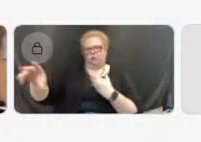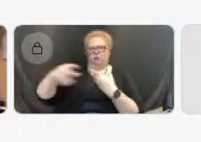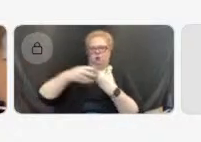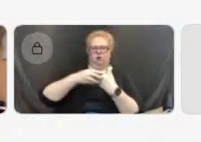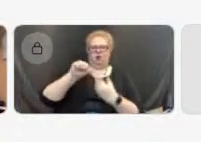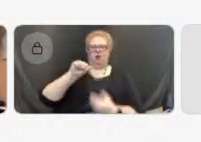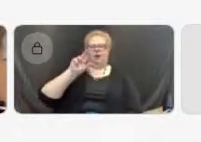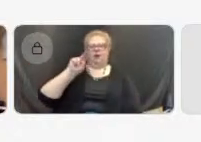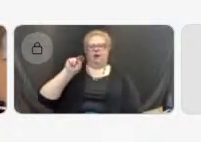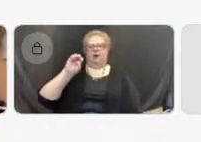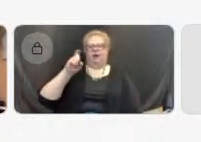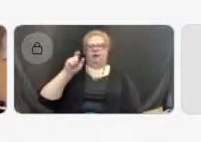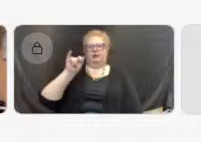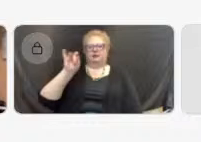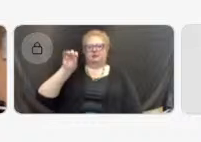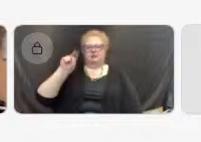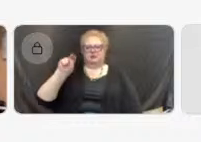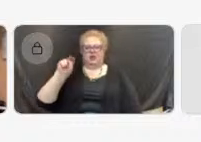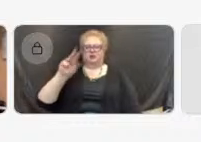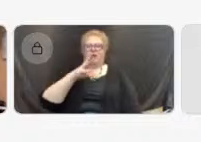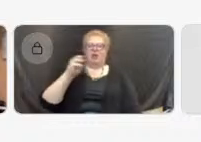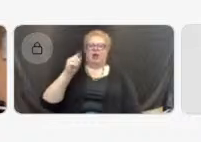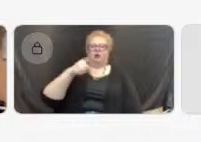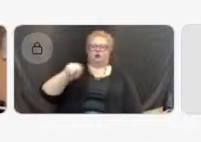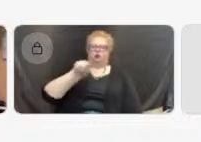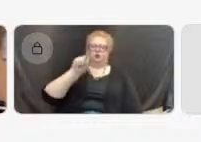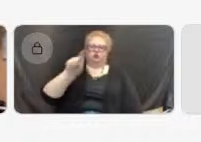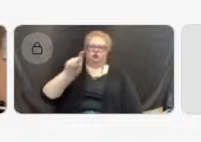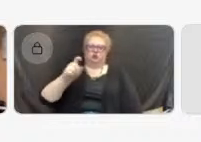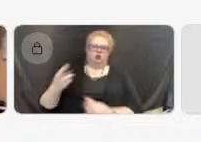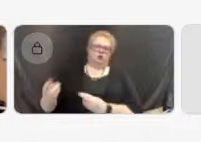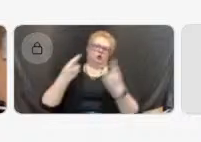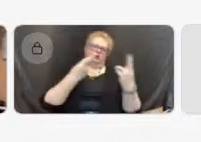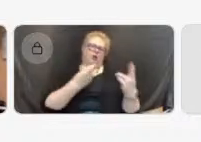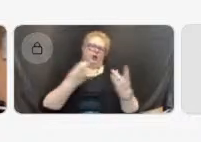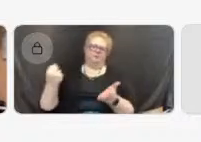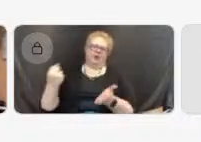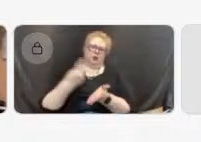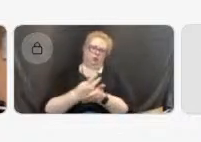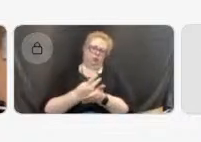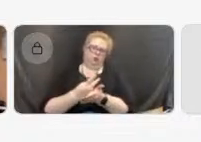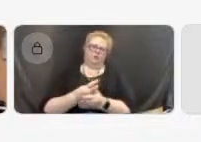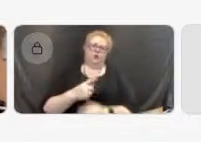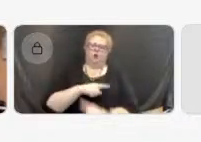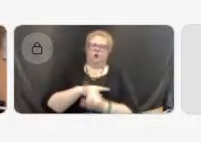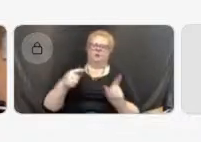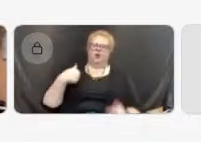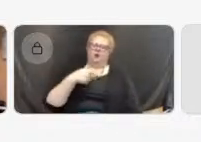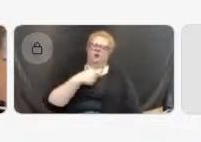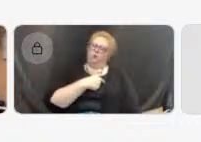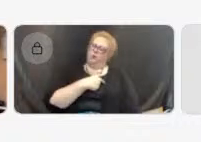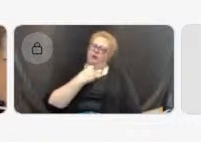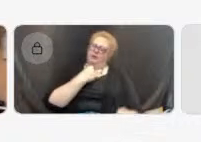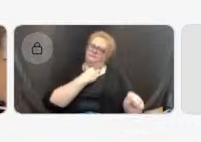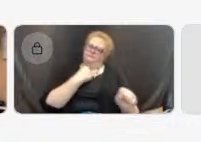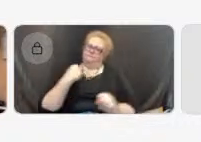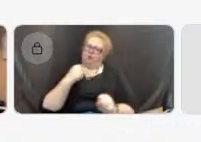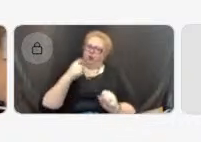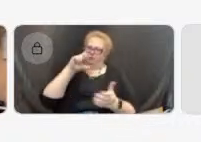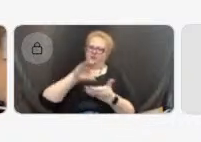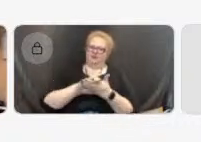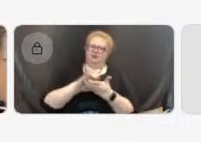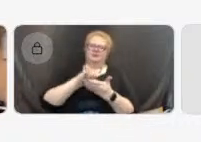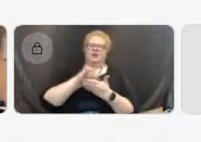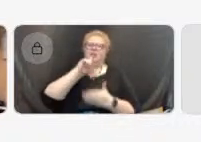therefore recommendation for approval should be given. We firmly believe that this is an insult to the commission